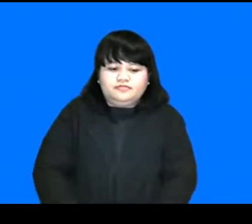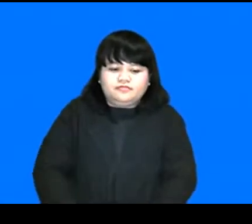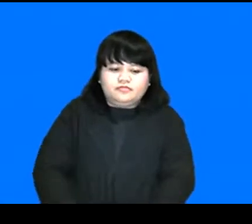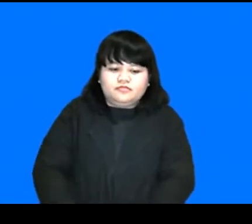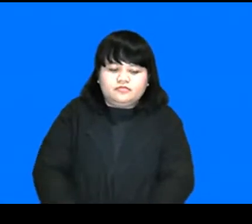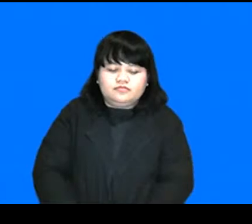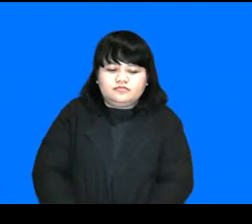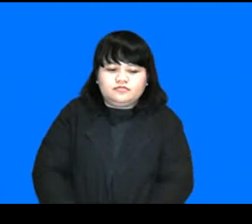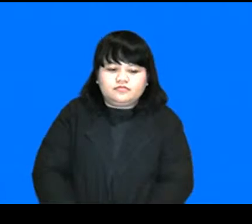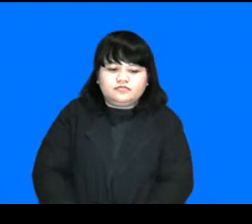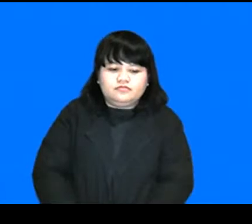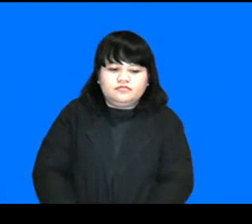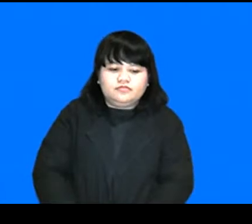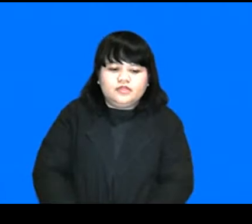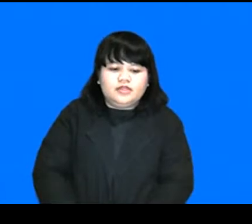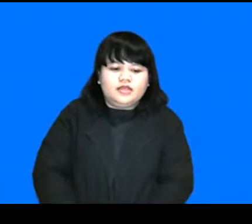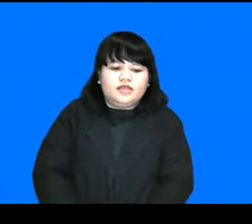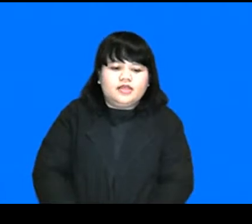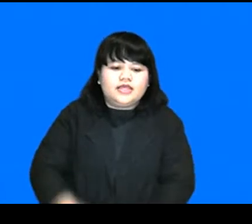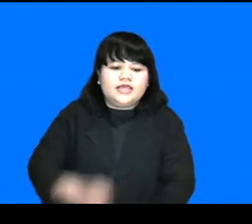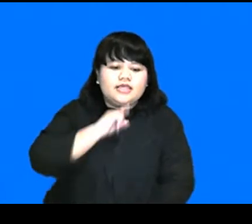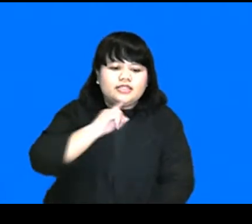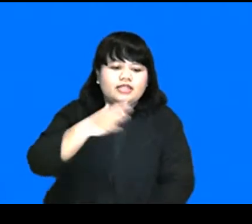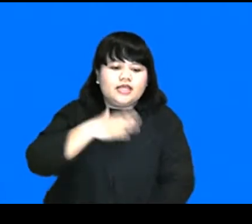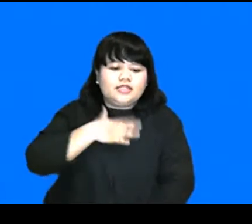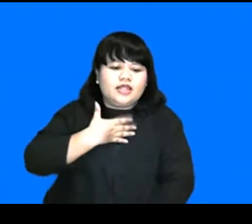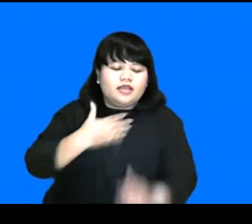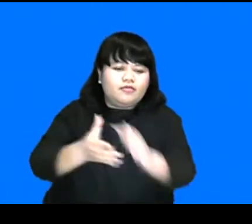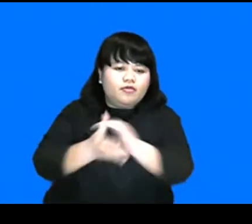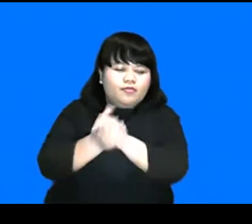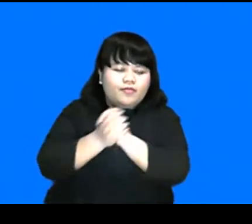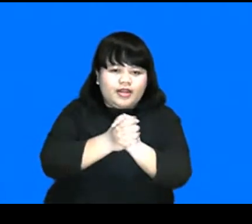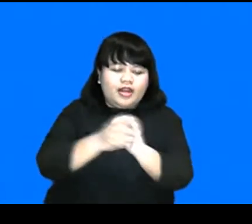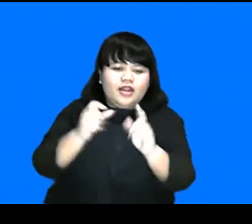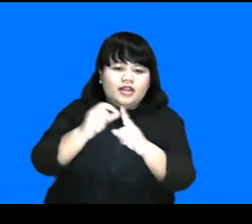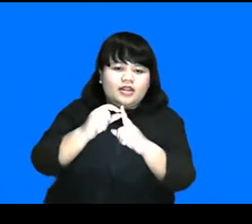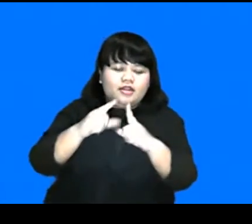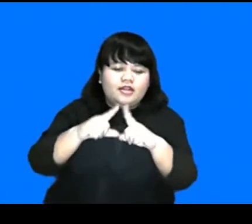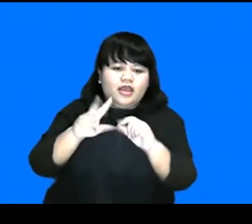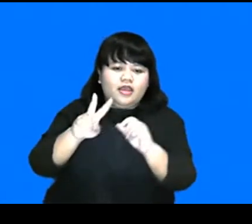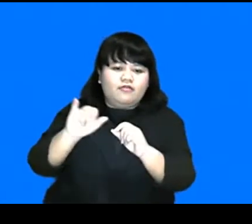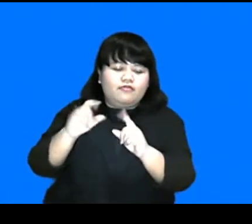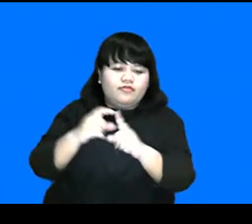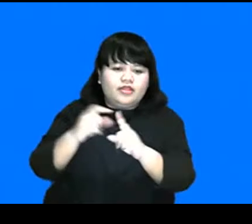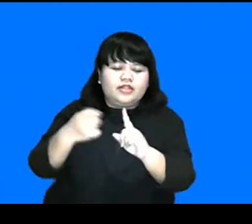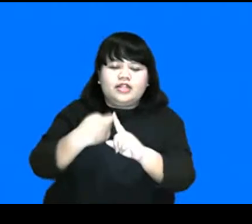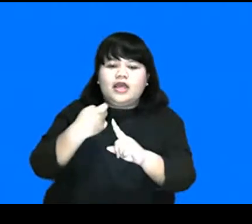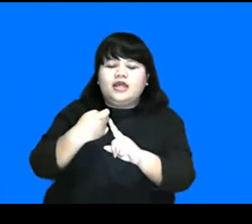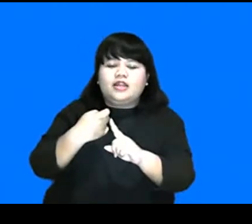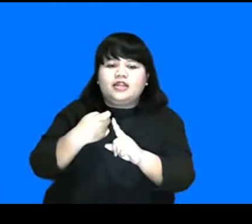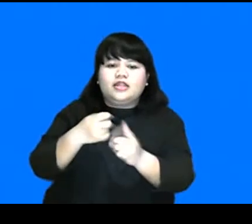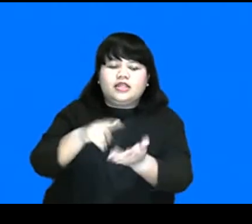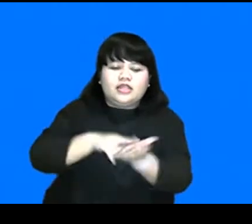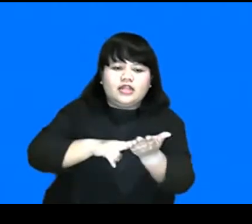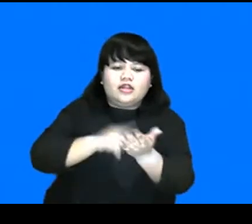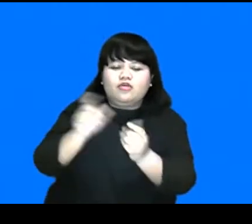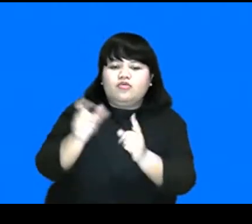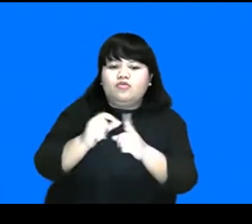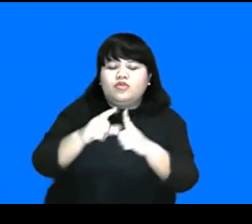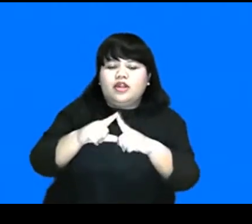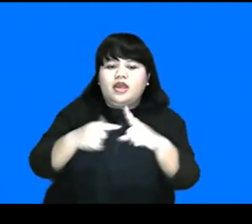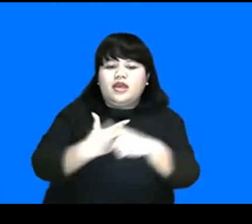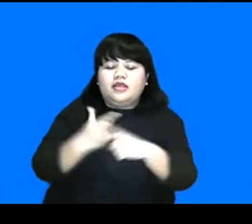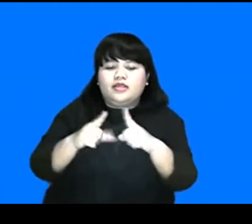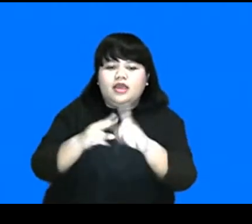my name is David Santo and I'm from the University of Udayana. First of all, I want to thank you about all the information that you give to us about